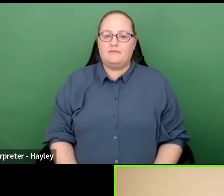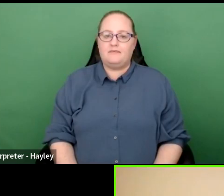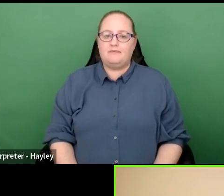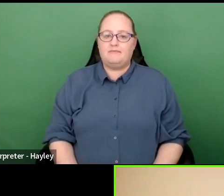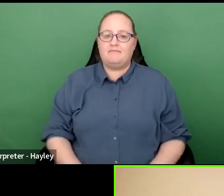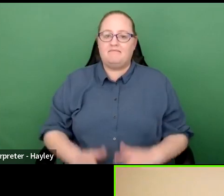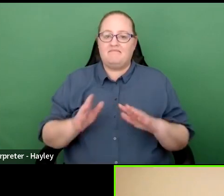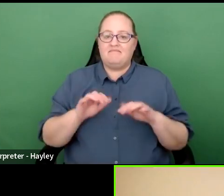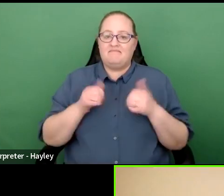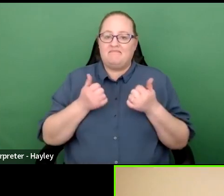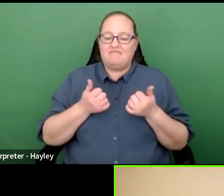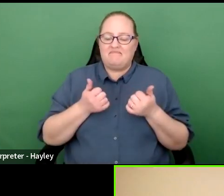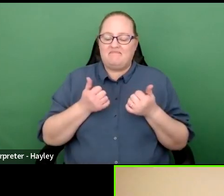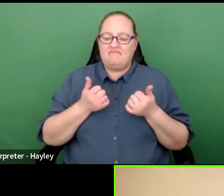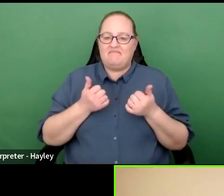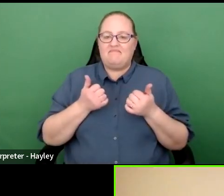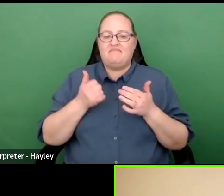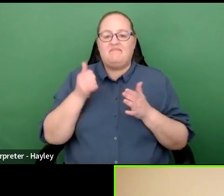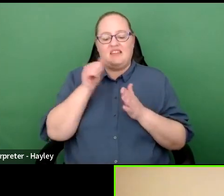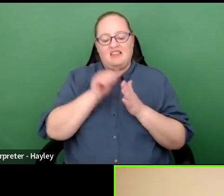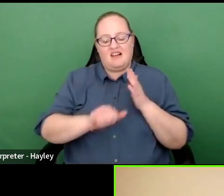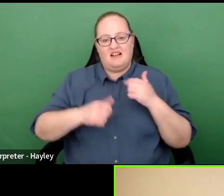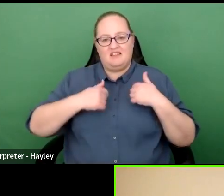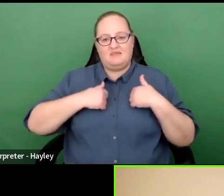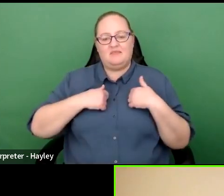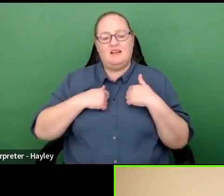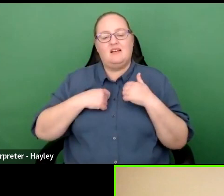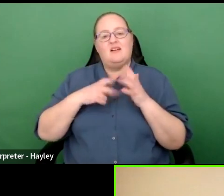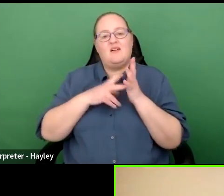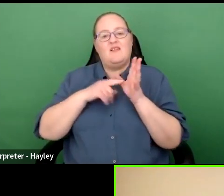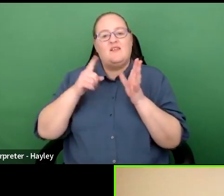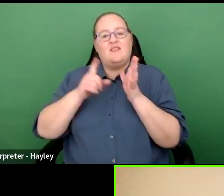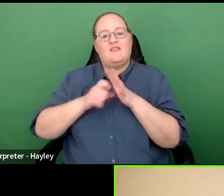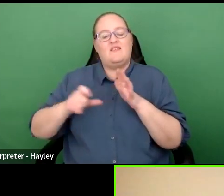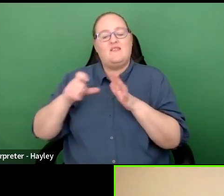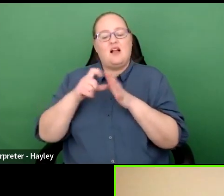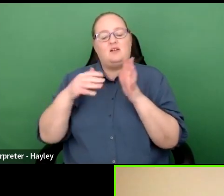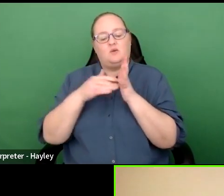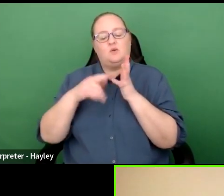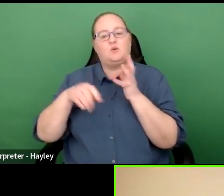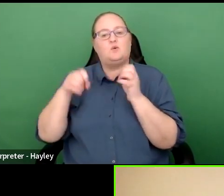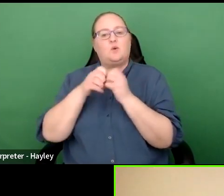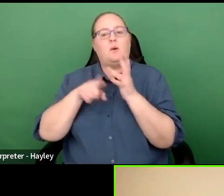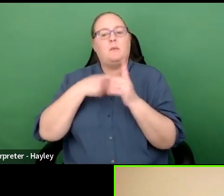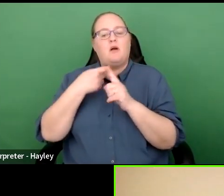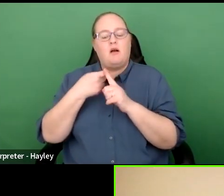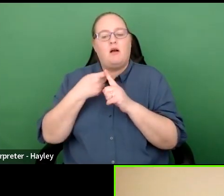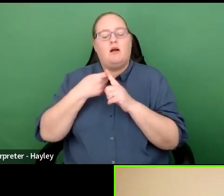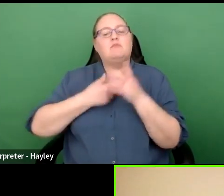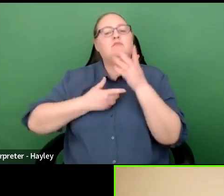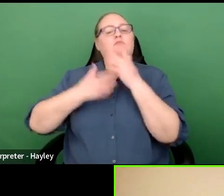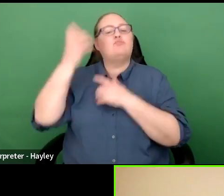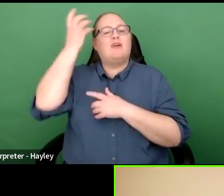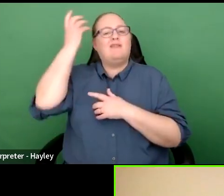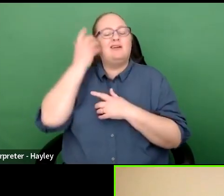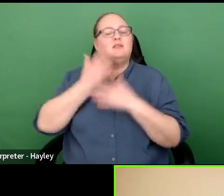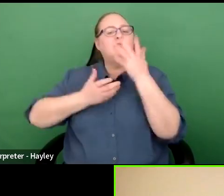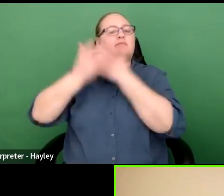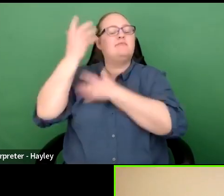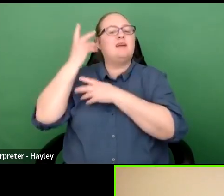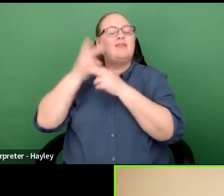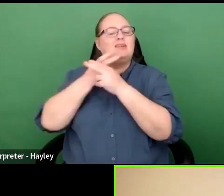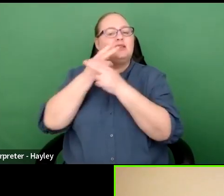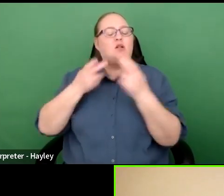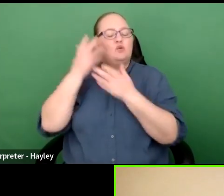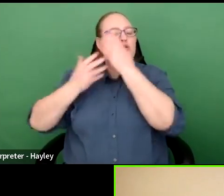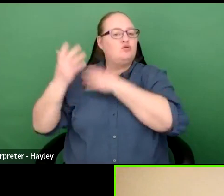Okay, let me begin. My name is Vladislav Zubok, professor of international history at the London School of